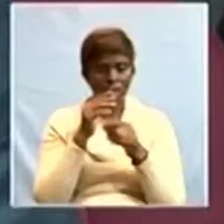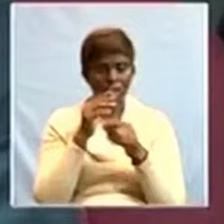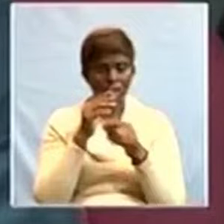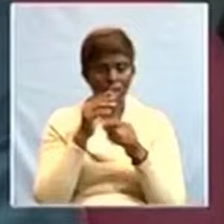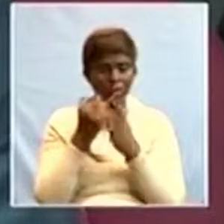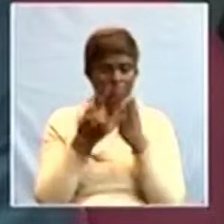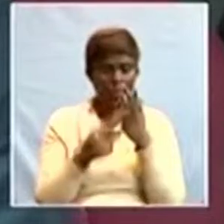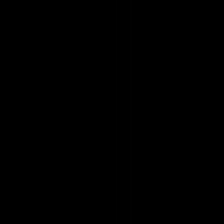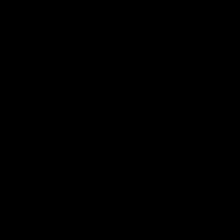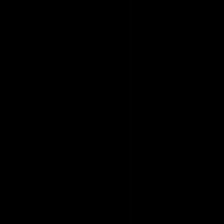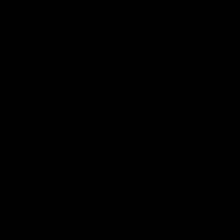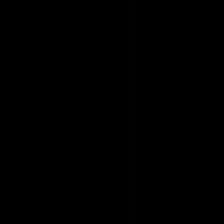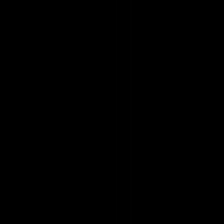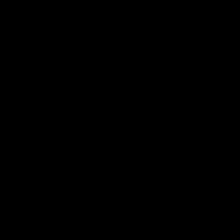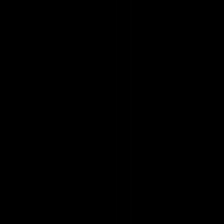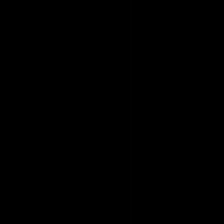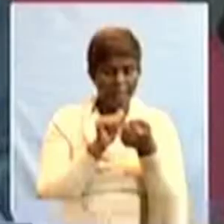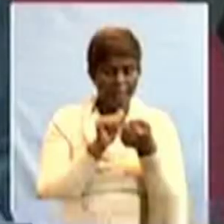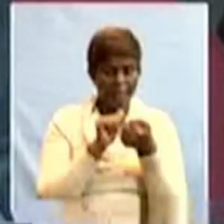constrained number of